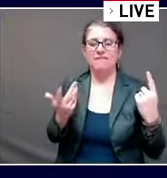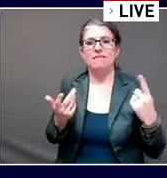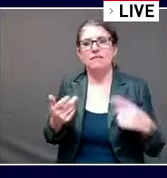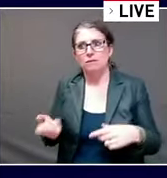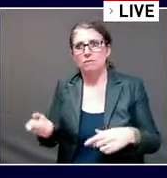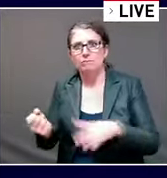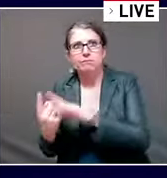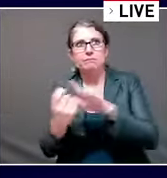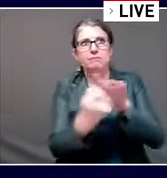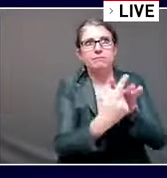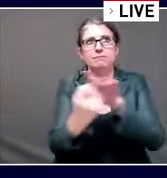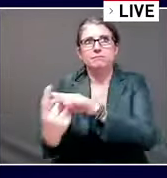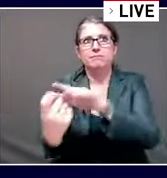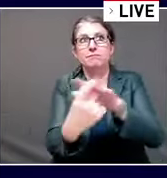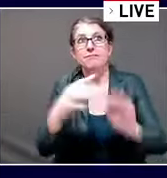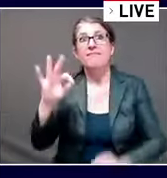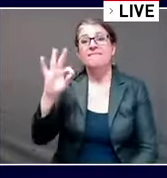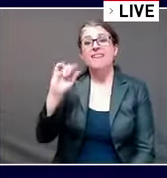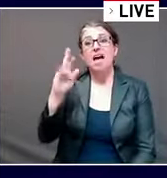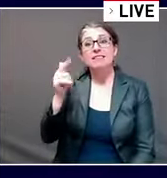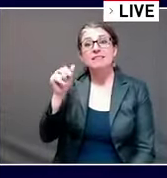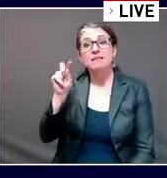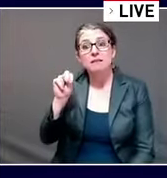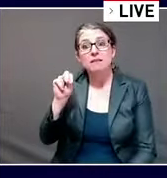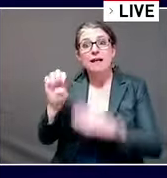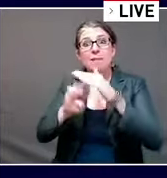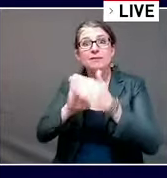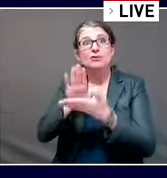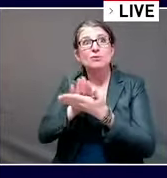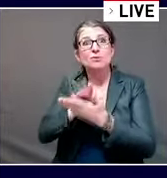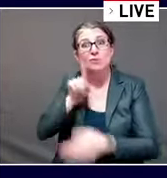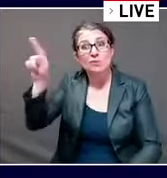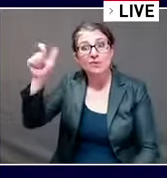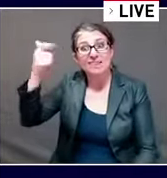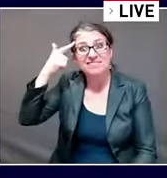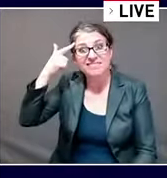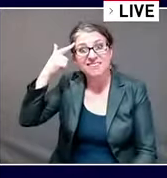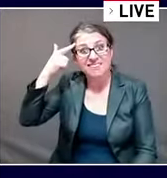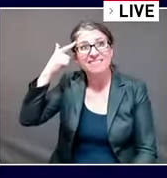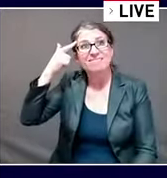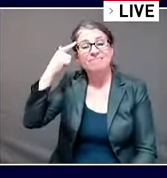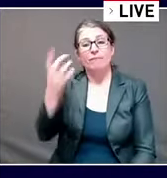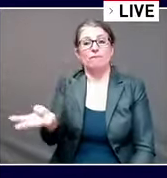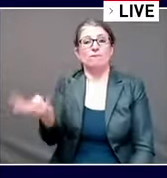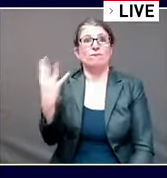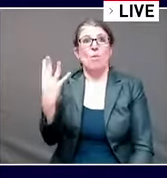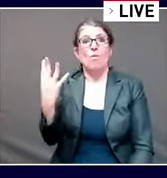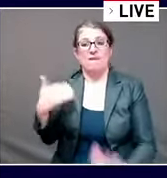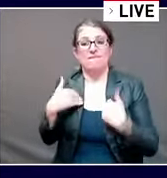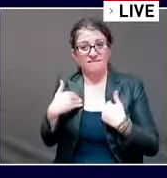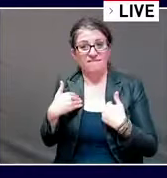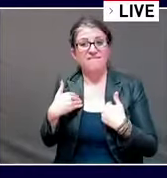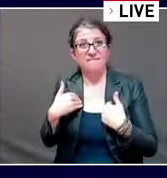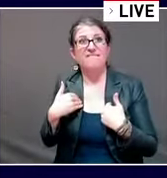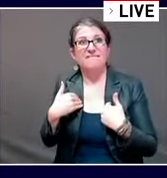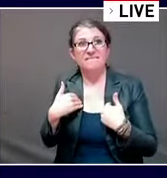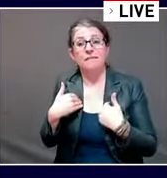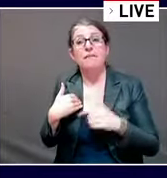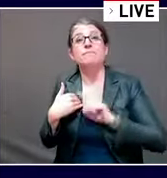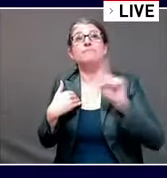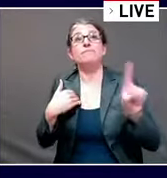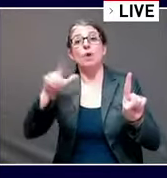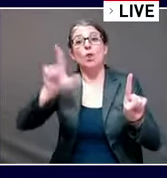members. In the past 3 days alone, between Saturday and today, Maine CDC has opened now